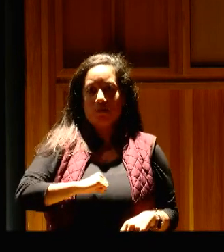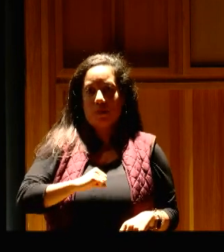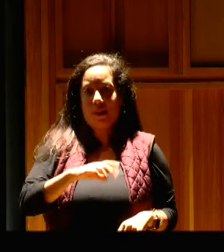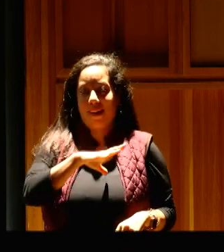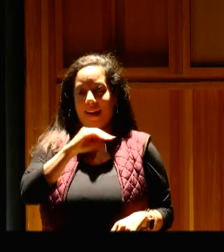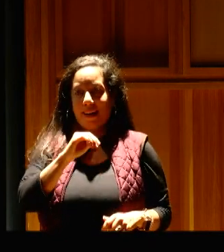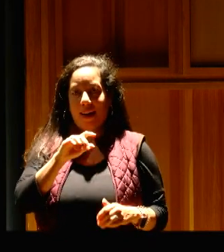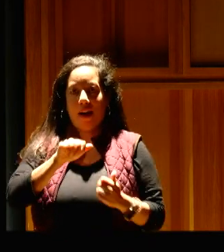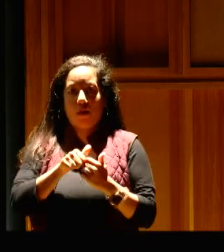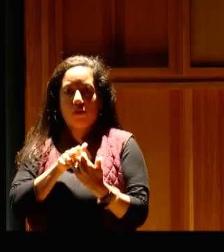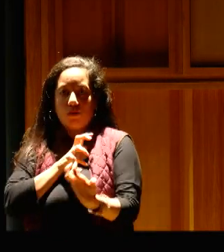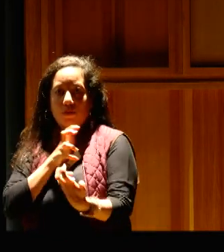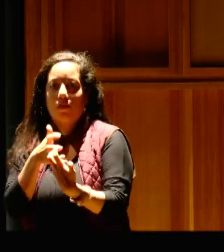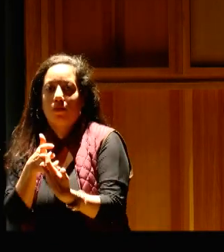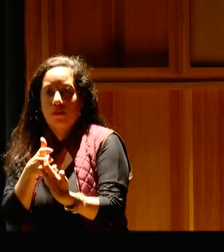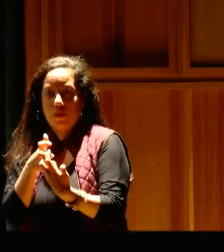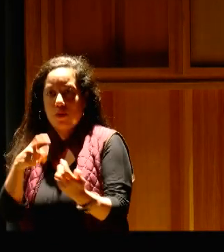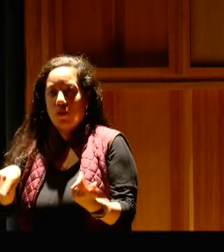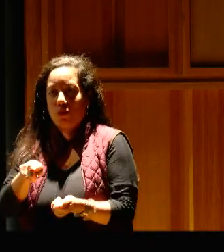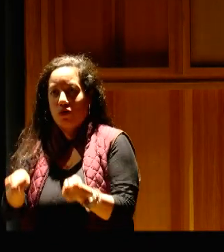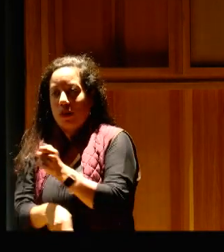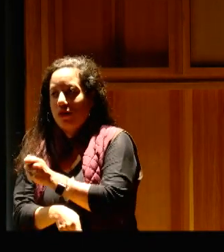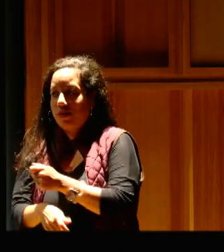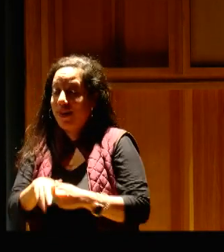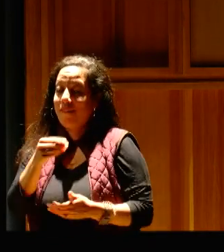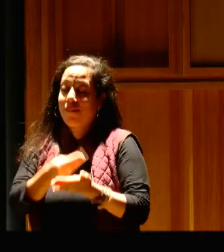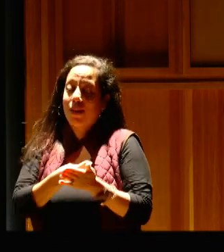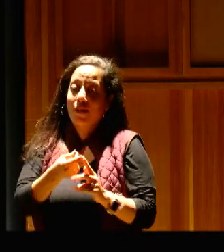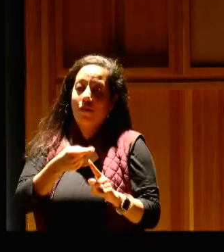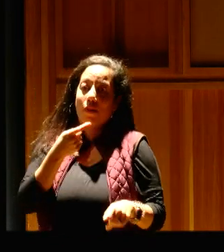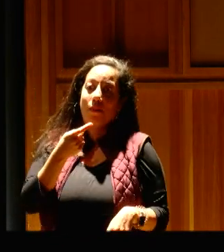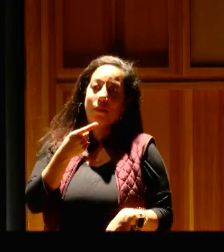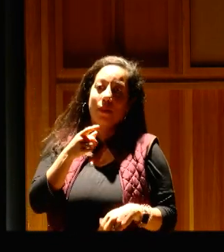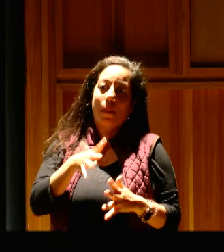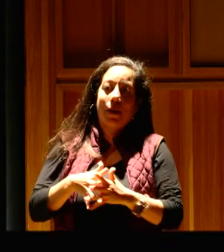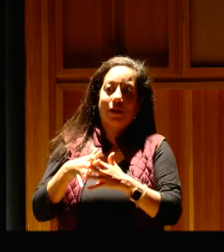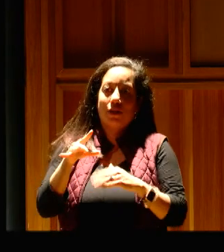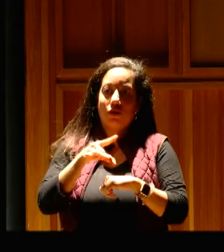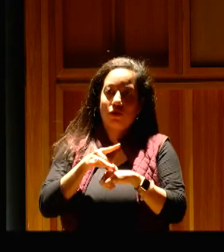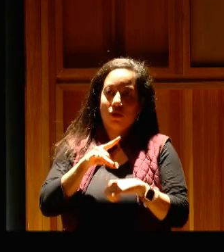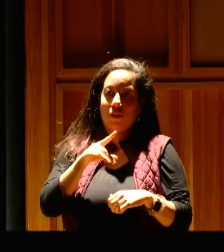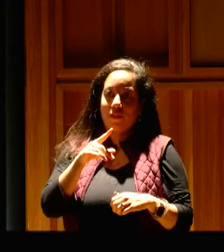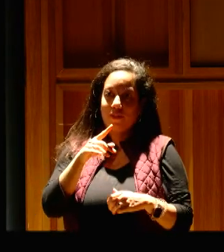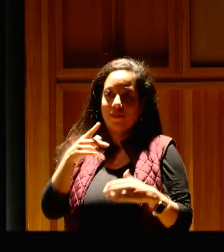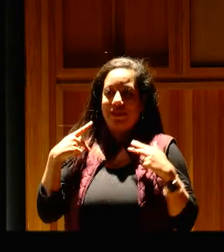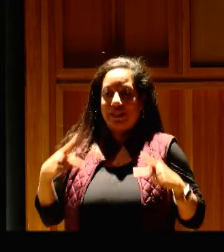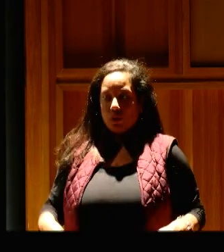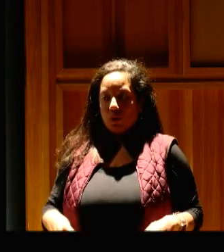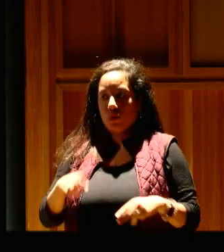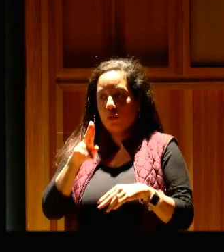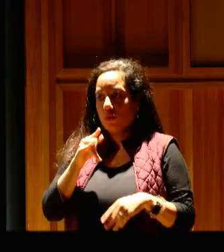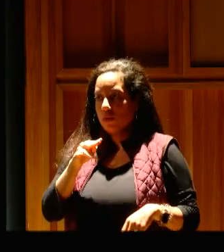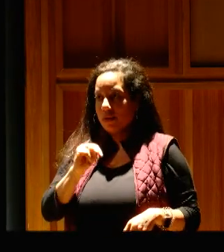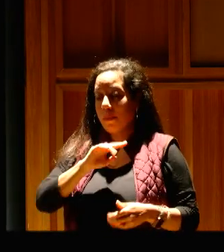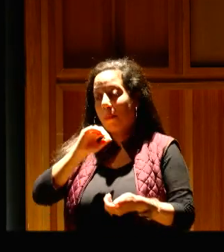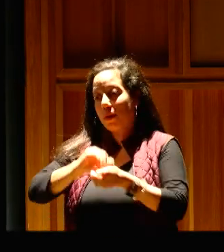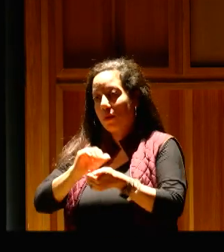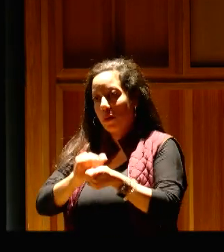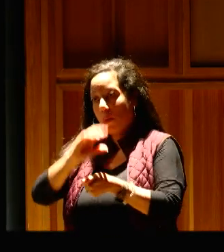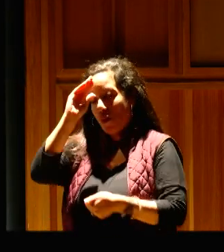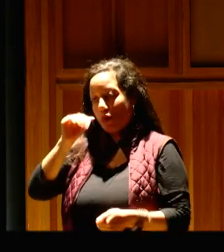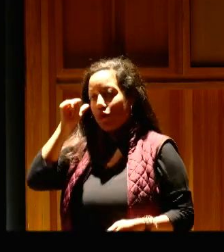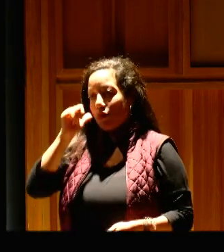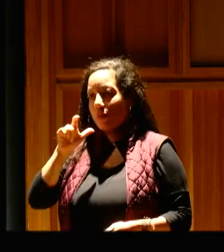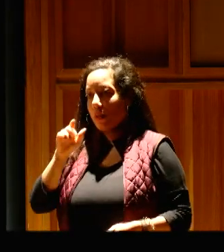changes. And with funding from the American Geophysical Union and a partnership with the Boys and Girls Club in